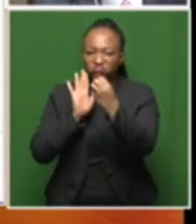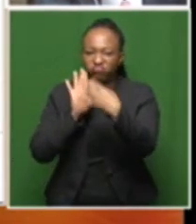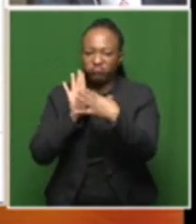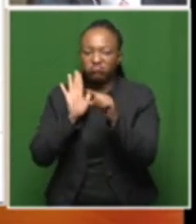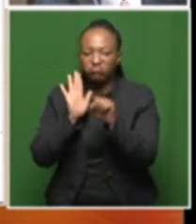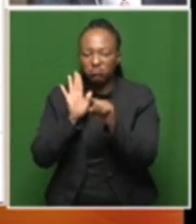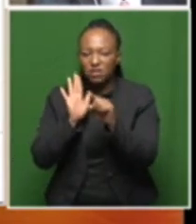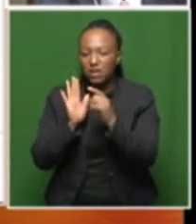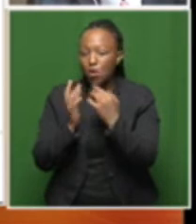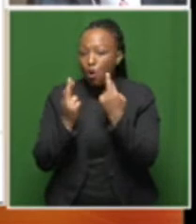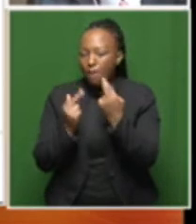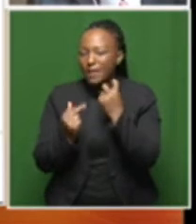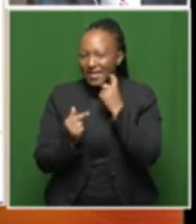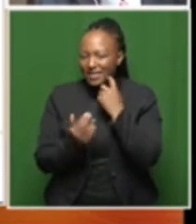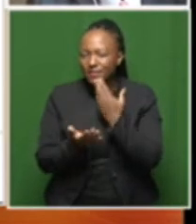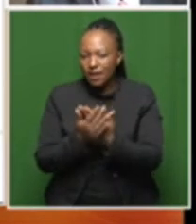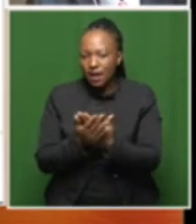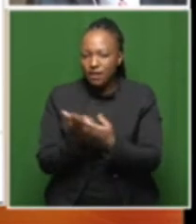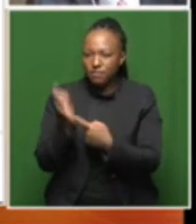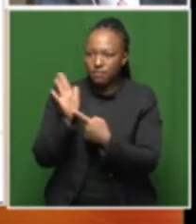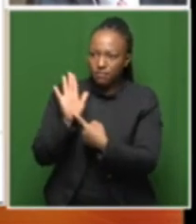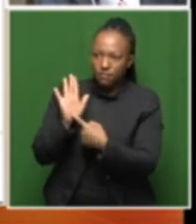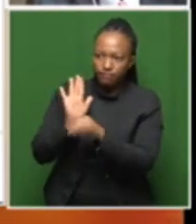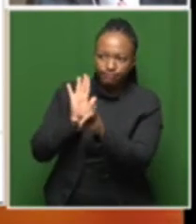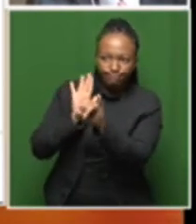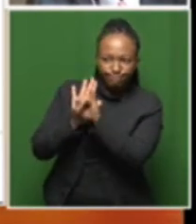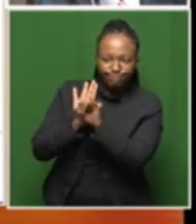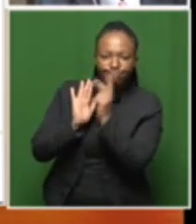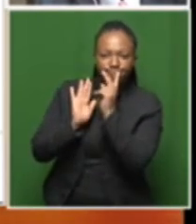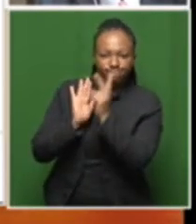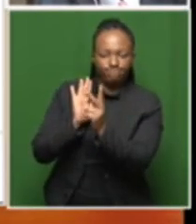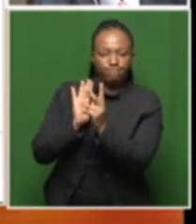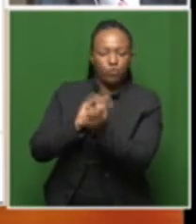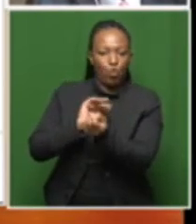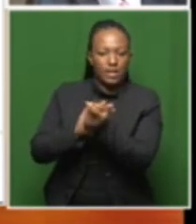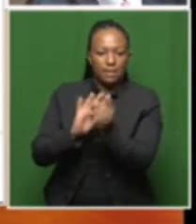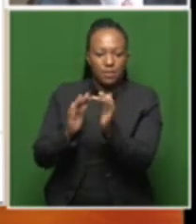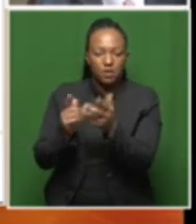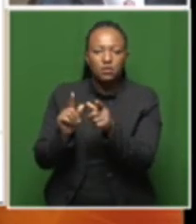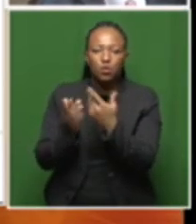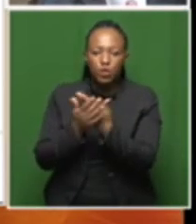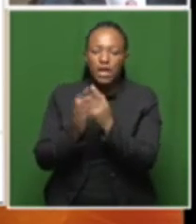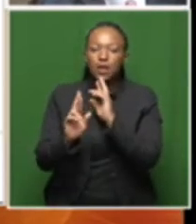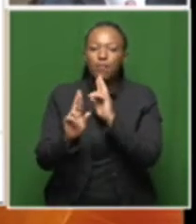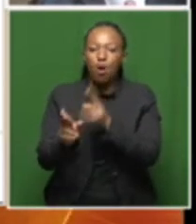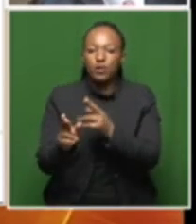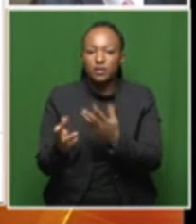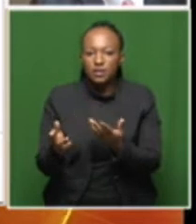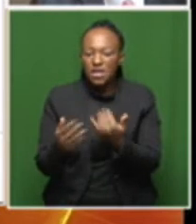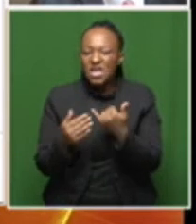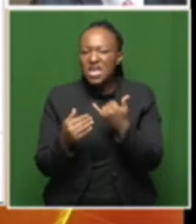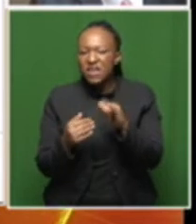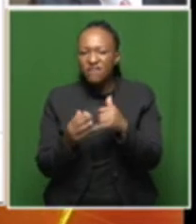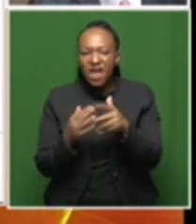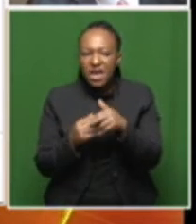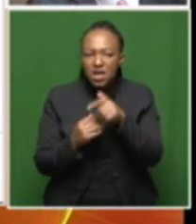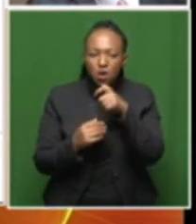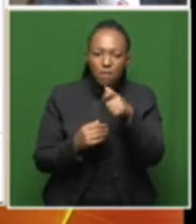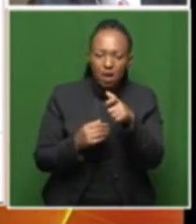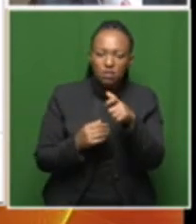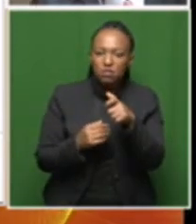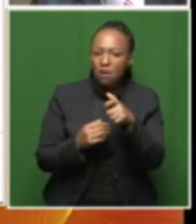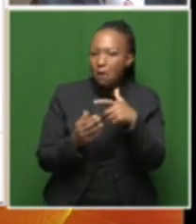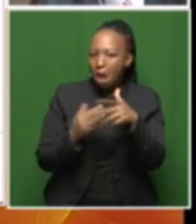make it easier for you to see what is going on and to report. And if there are comments, we would gladly receive